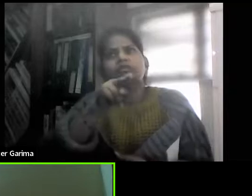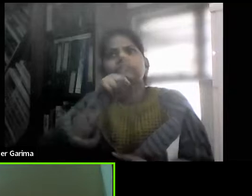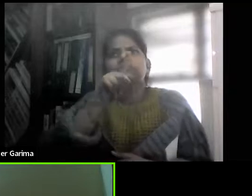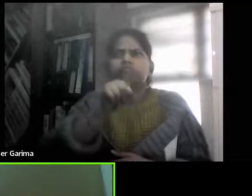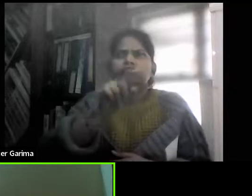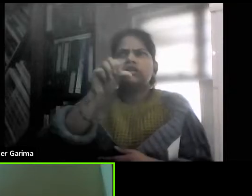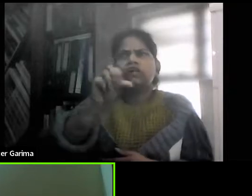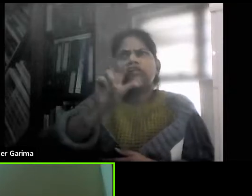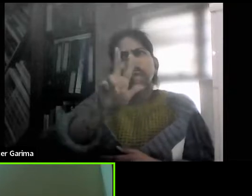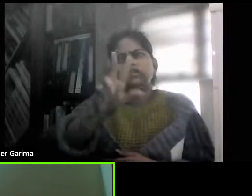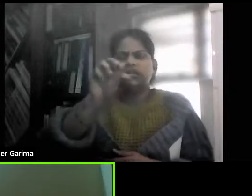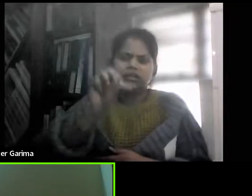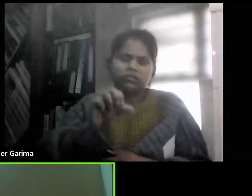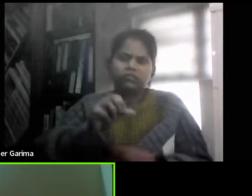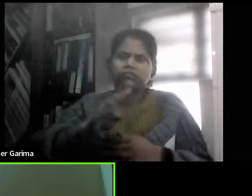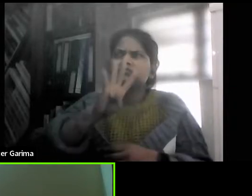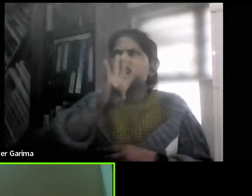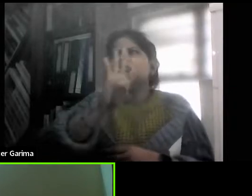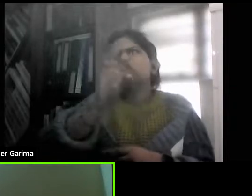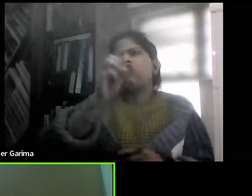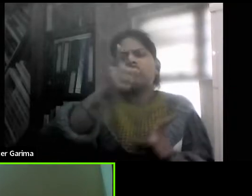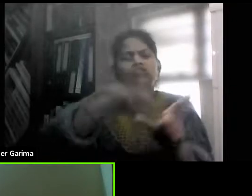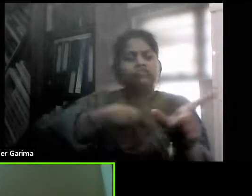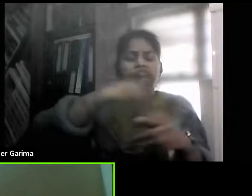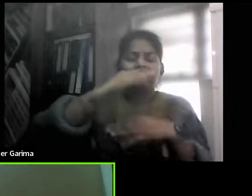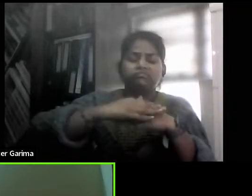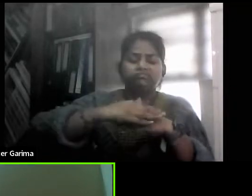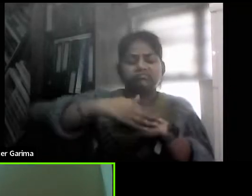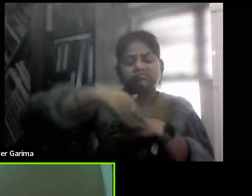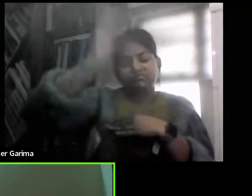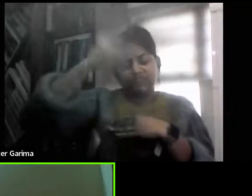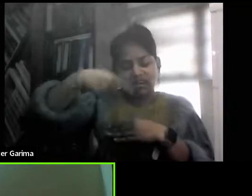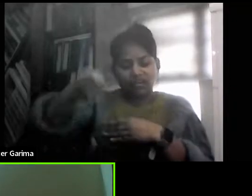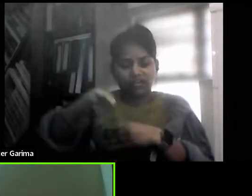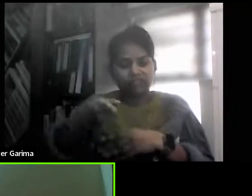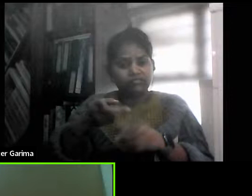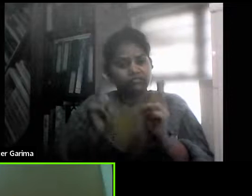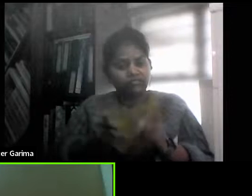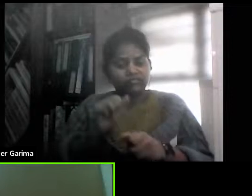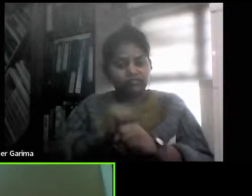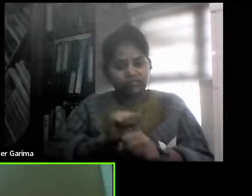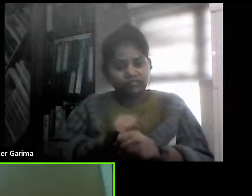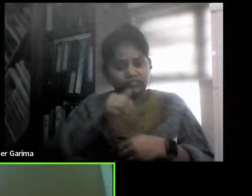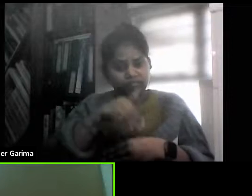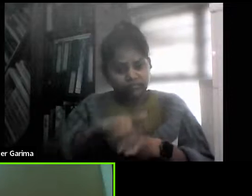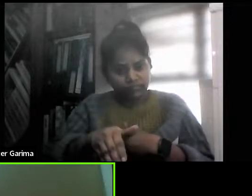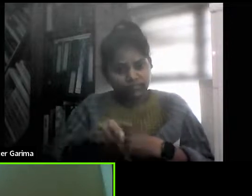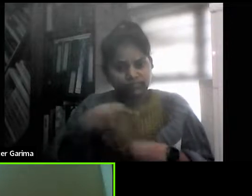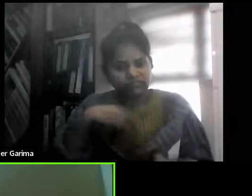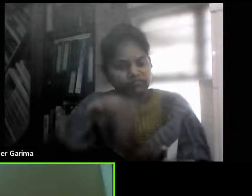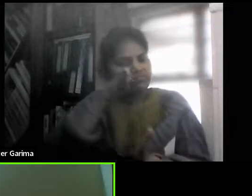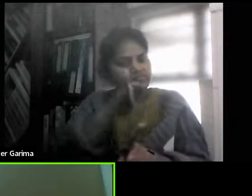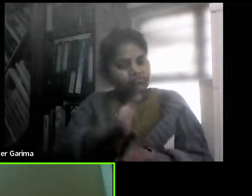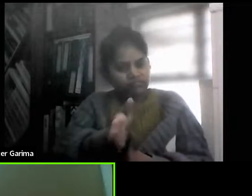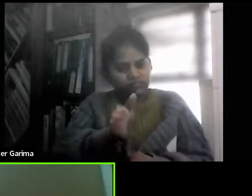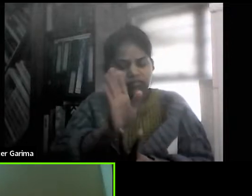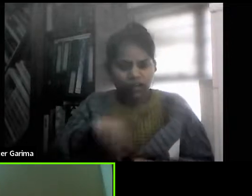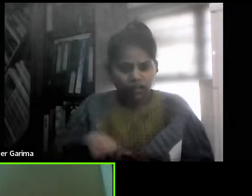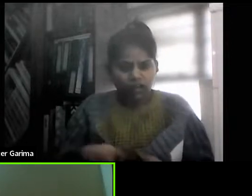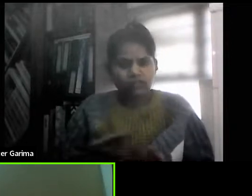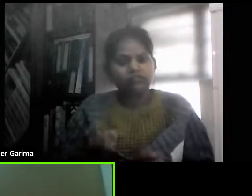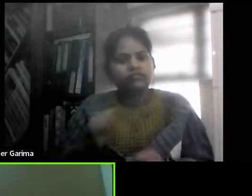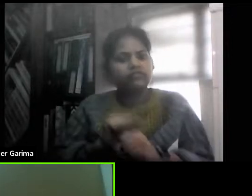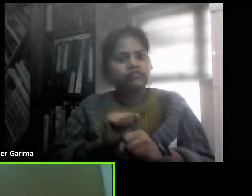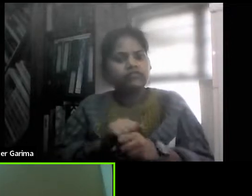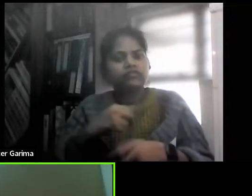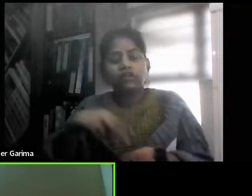almost had more than 40 years of existence, has intervened to a great extent into the lives of visually